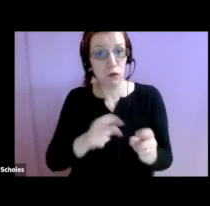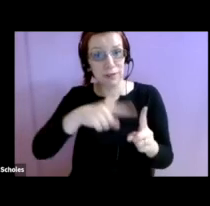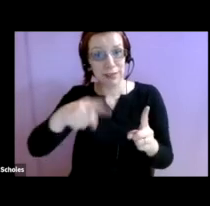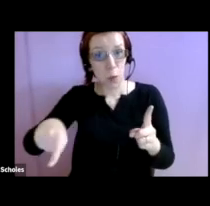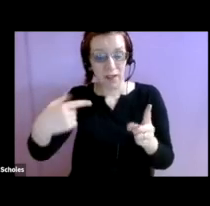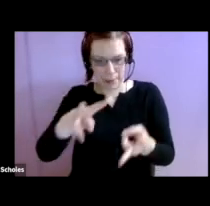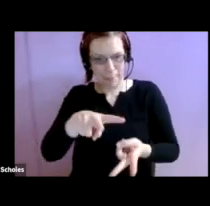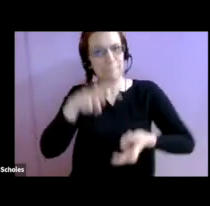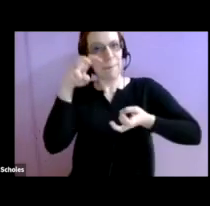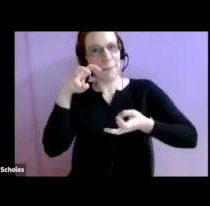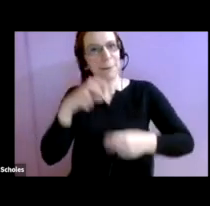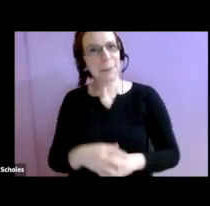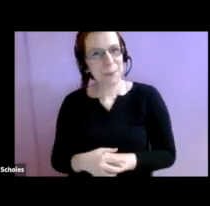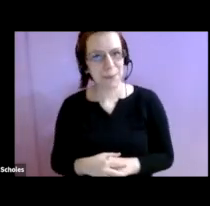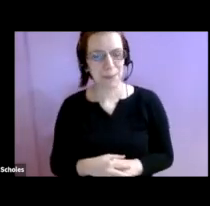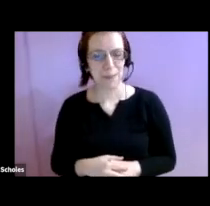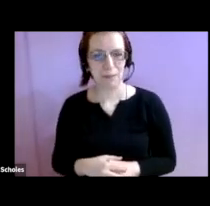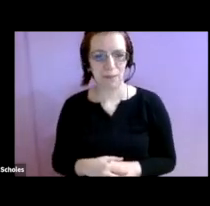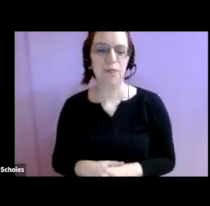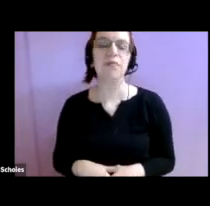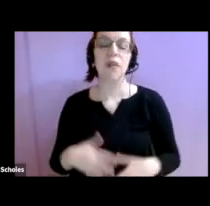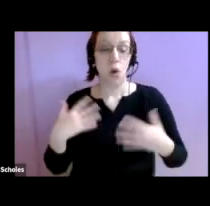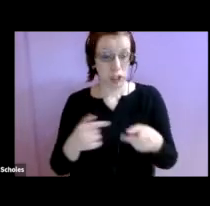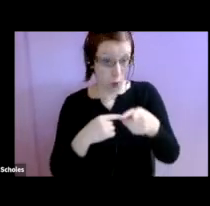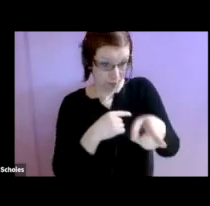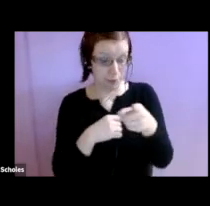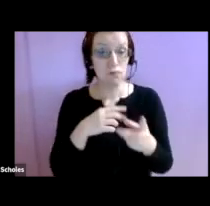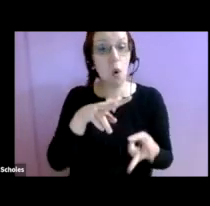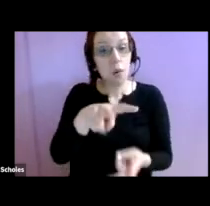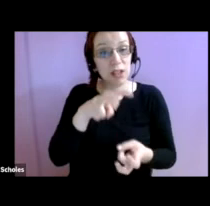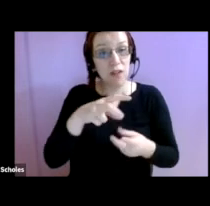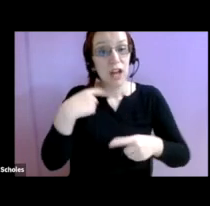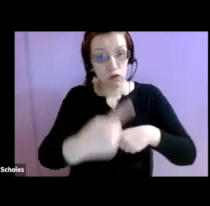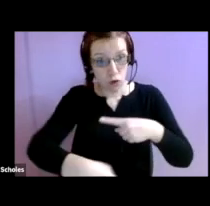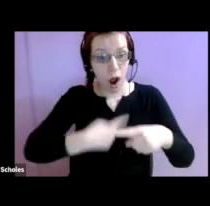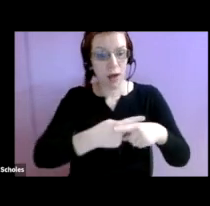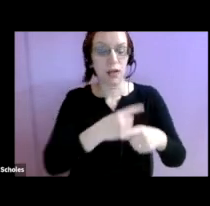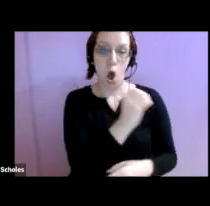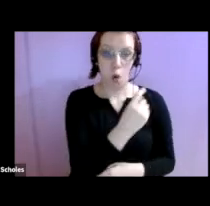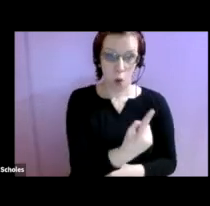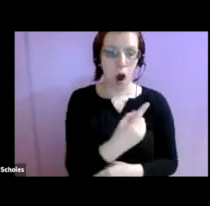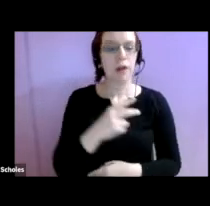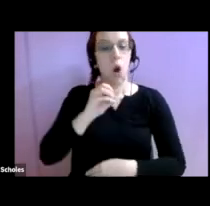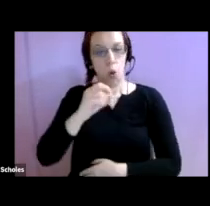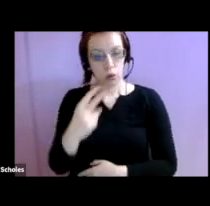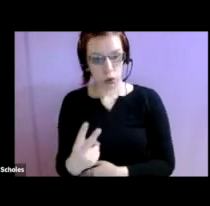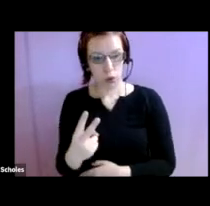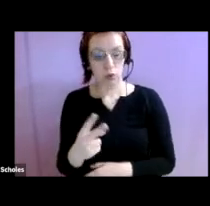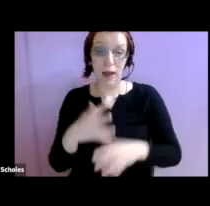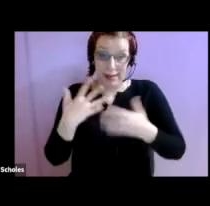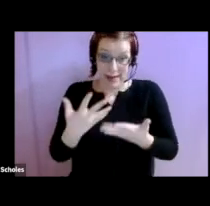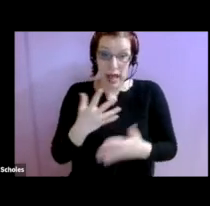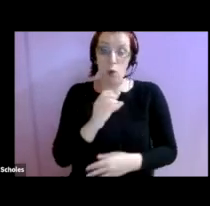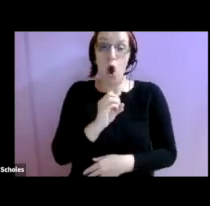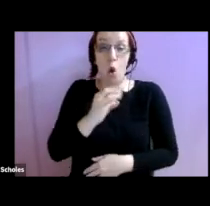So you can see there were a series of observing runs, again 01, 02, and now of course we have the third observing run, which was